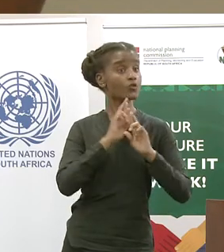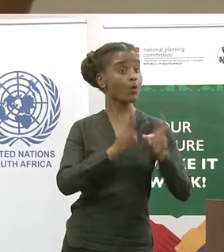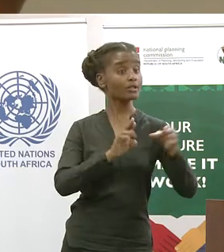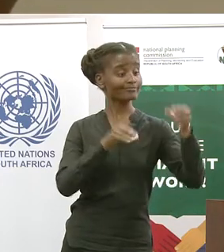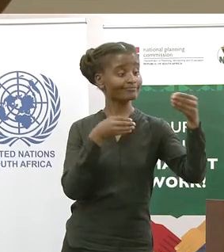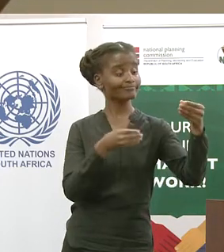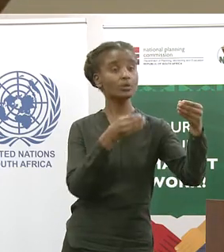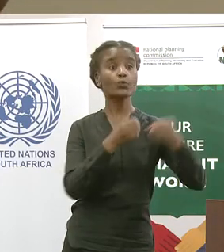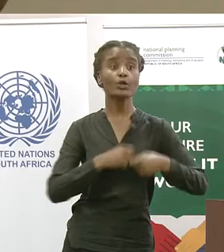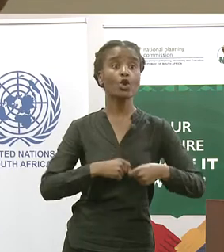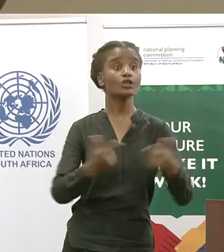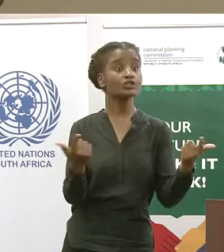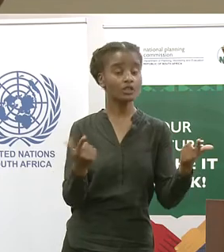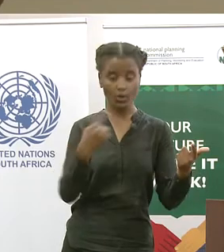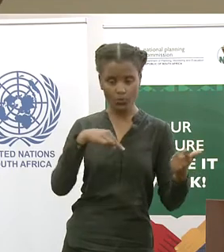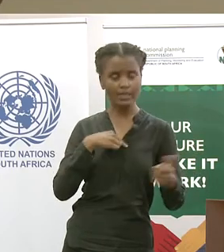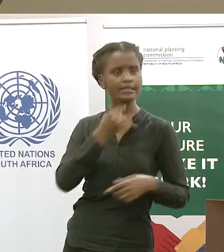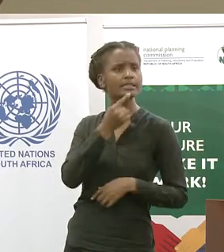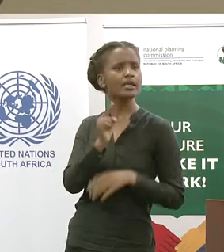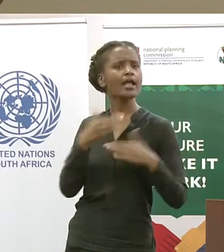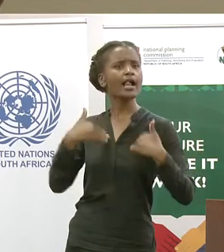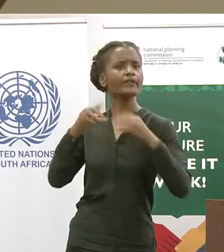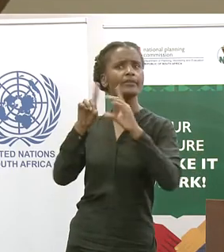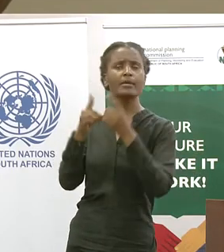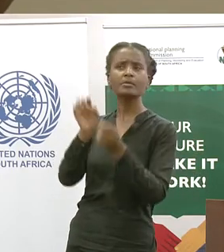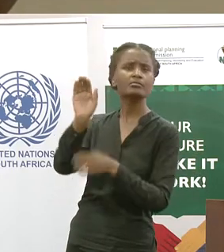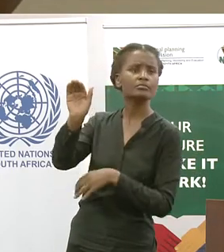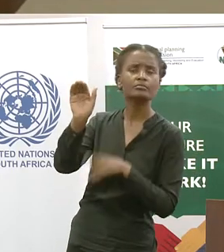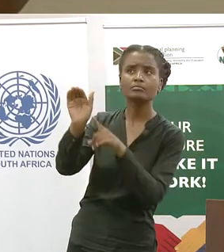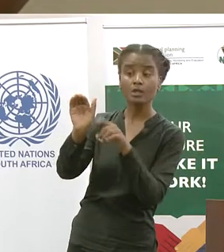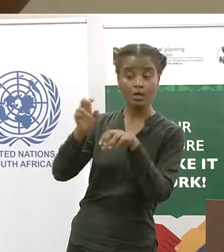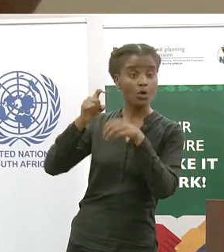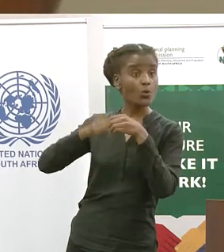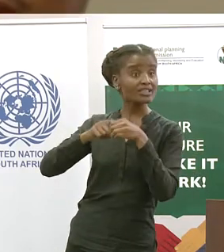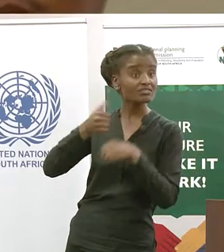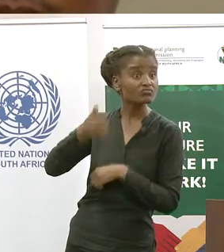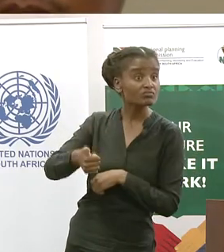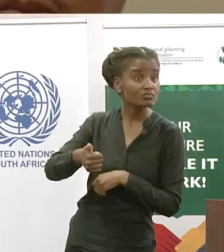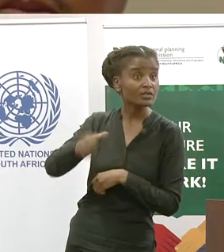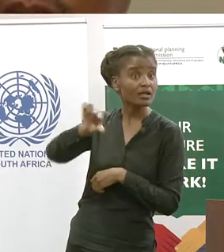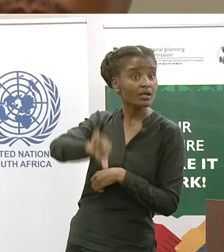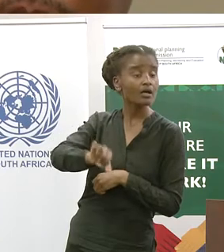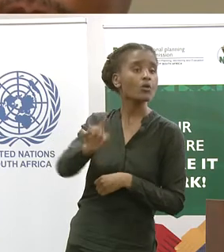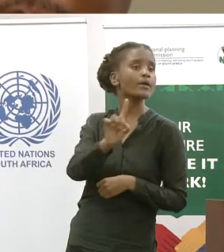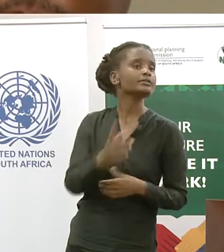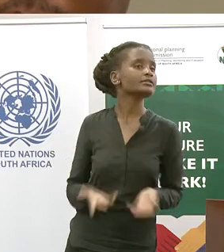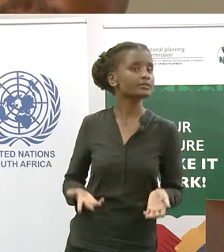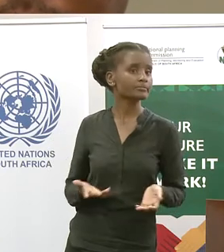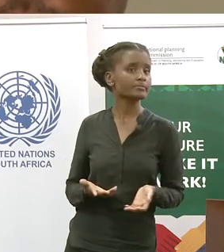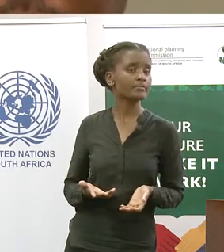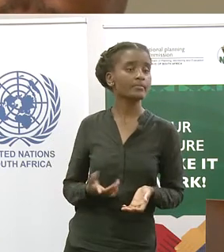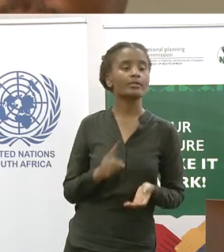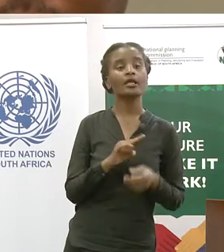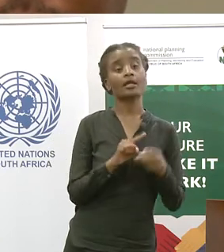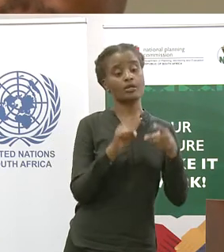try to say to health what is being provided. The quality is very questionable. The two last points that